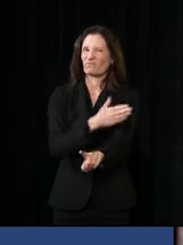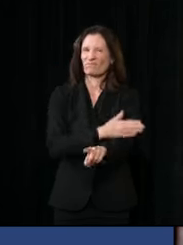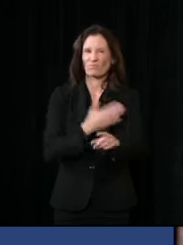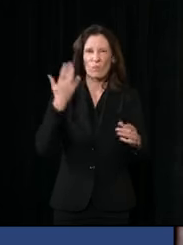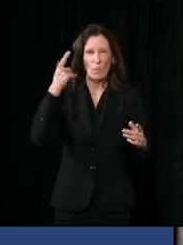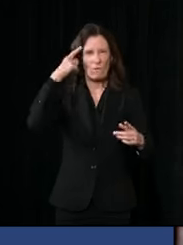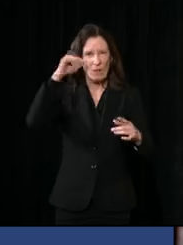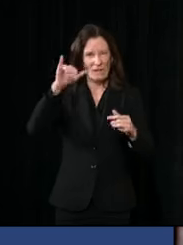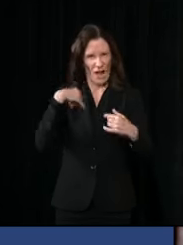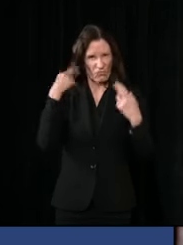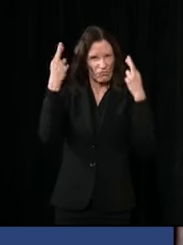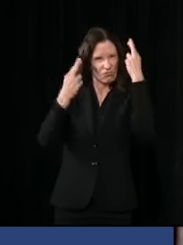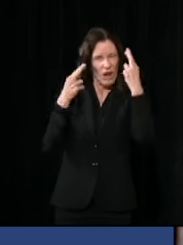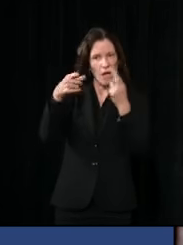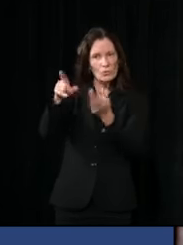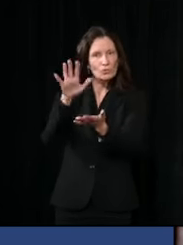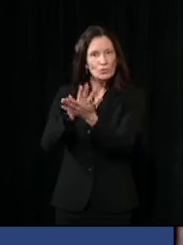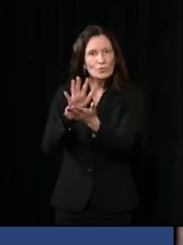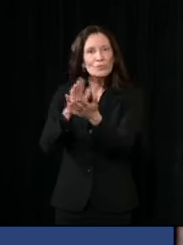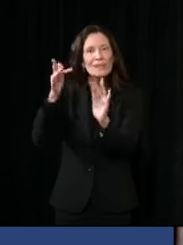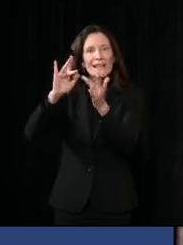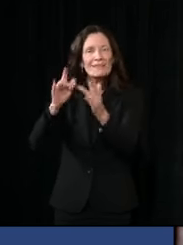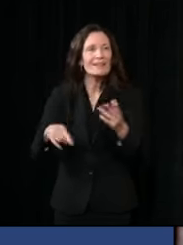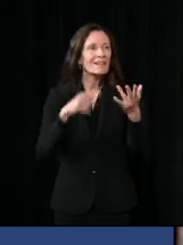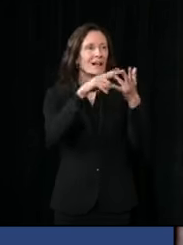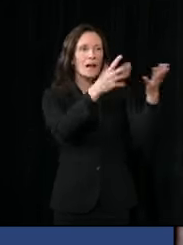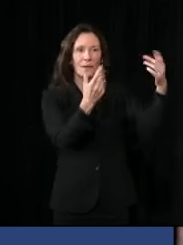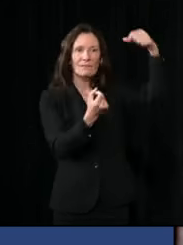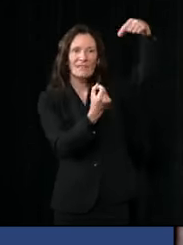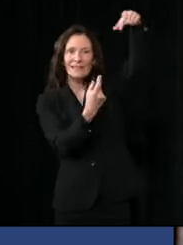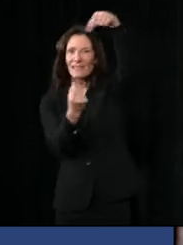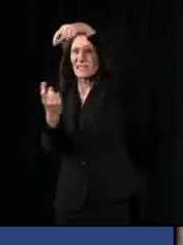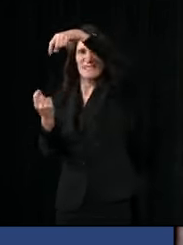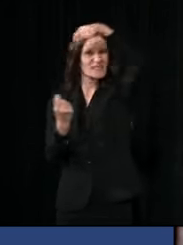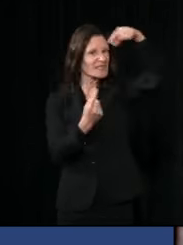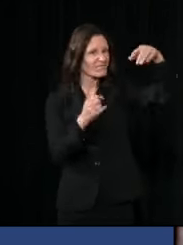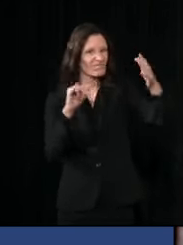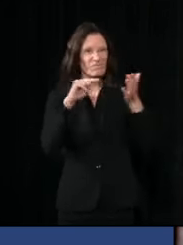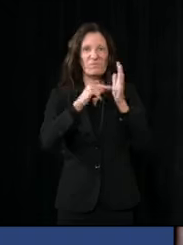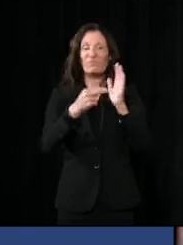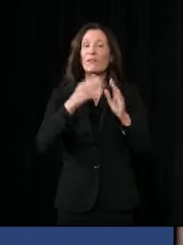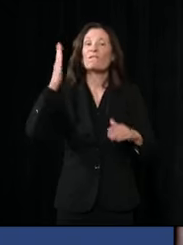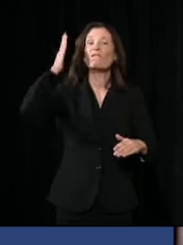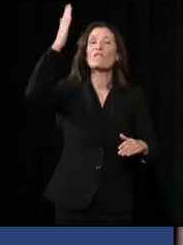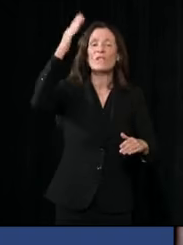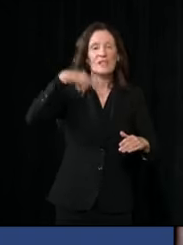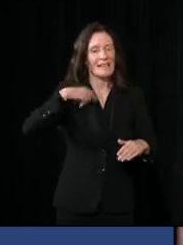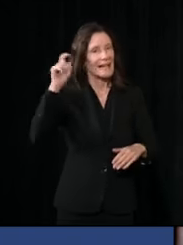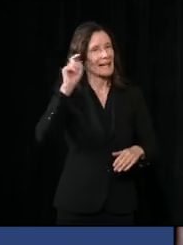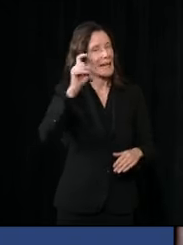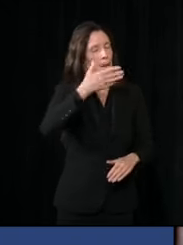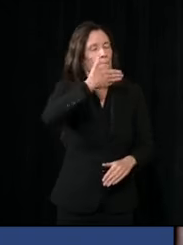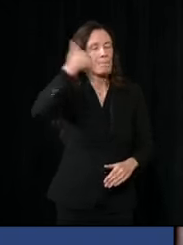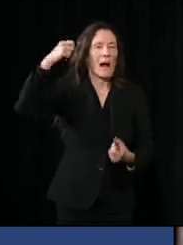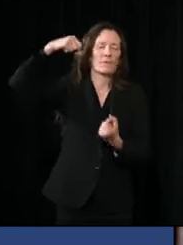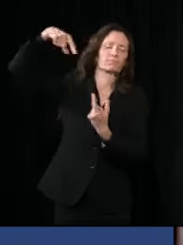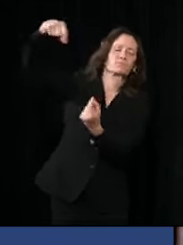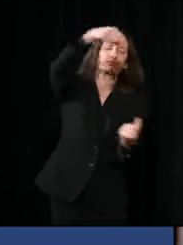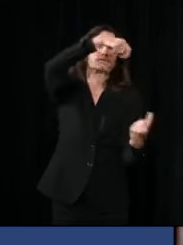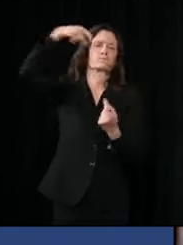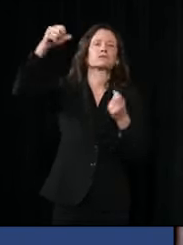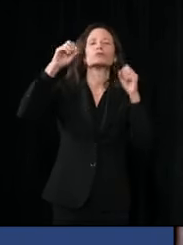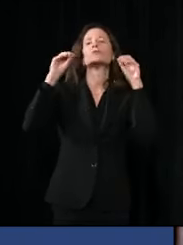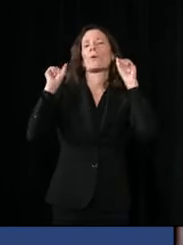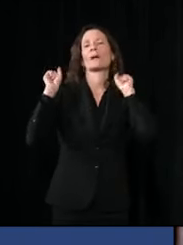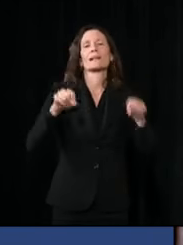be many more ideas on how to recover and how to reopen. These are mine, But I don't have a monopoly on good ideas, and I'm going to